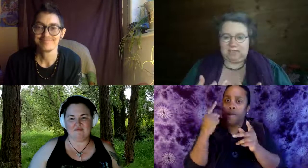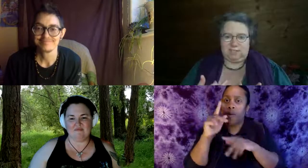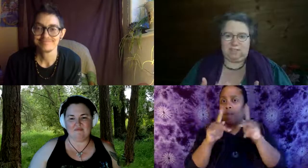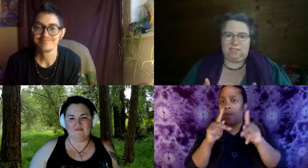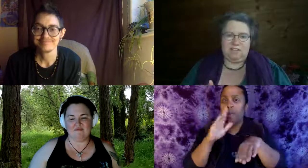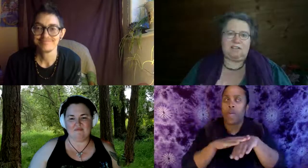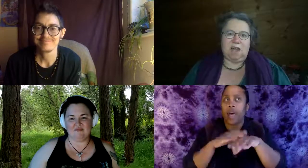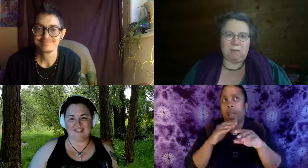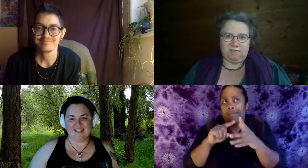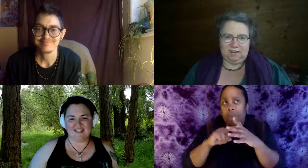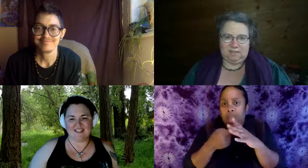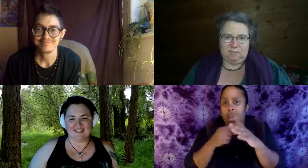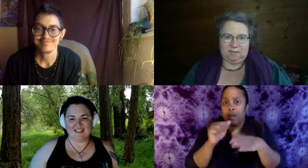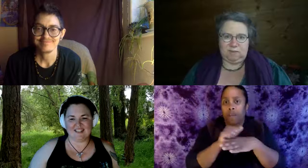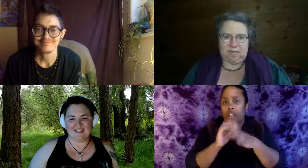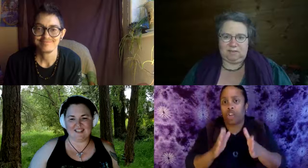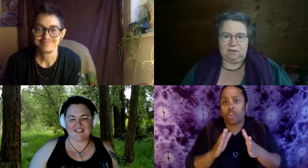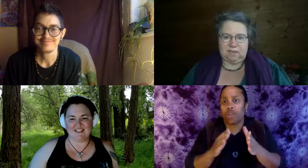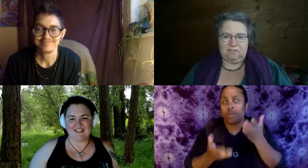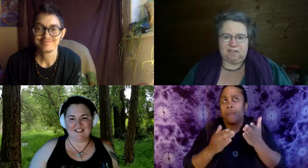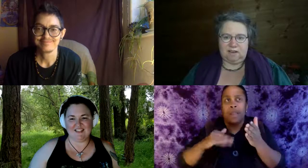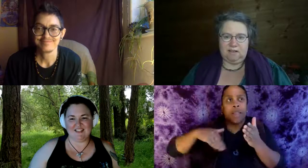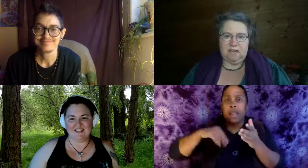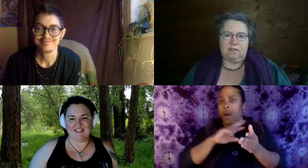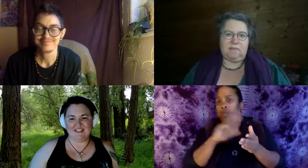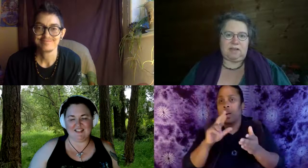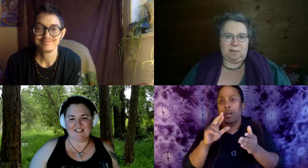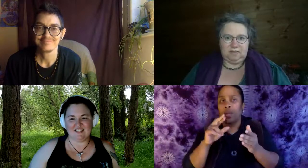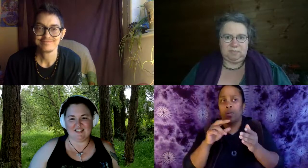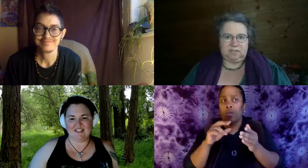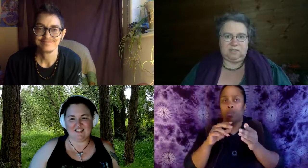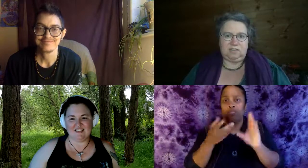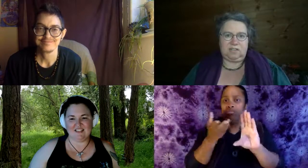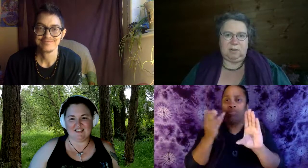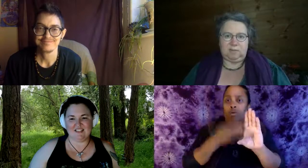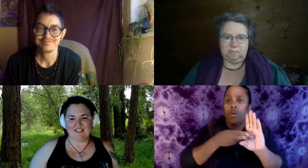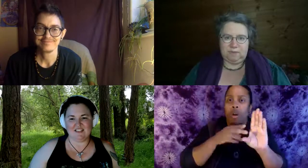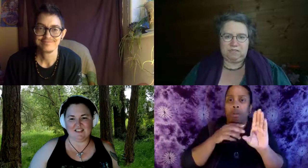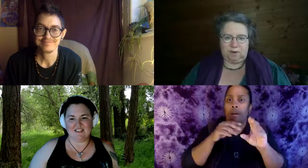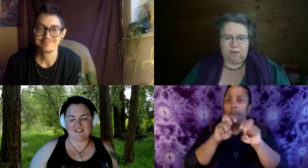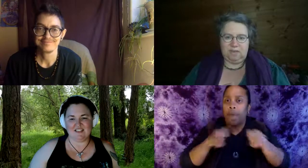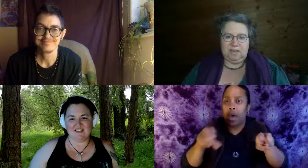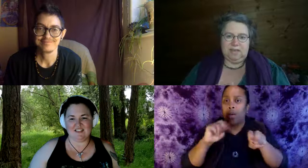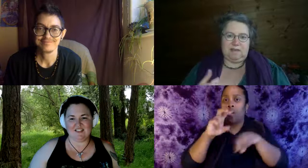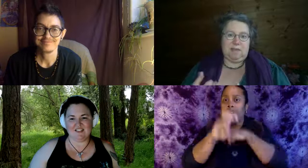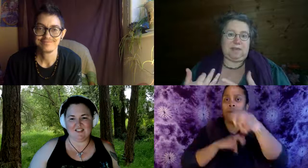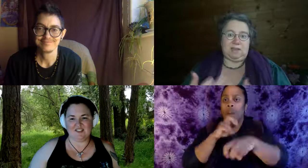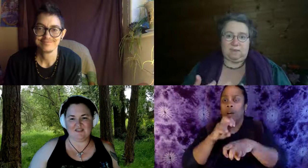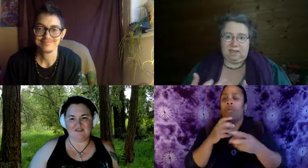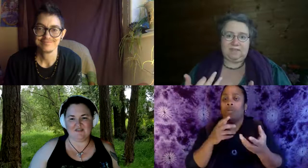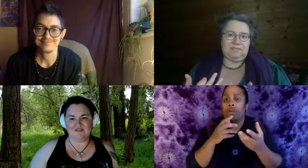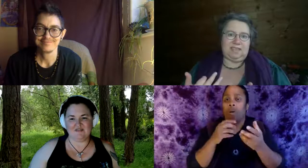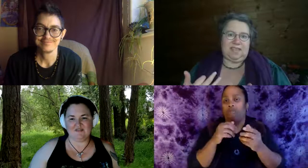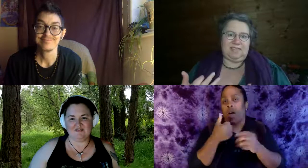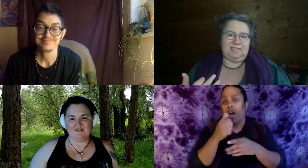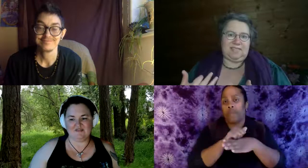beginning practitioners that feel like they're not quite ready to leap onto a panel or be in a fair. There are going to be a couple of us practitioners that help hold space for you, help get you